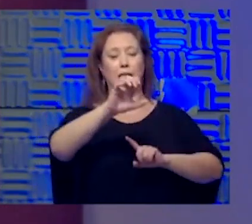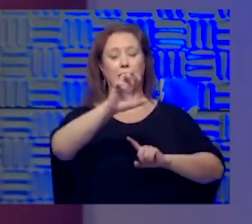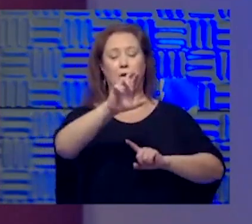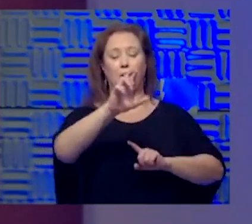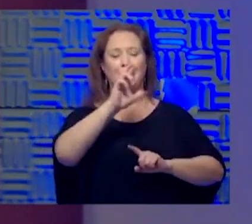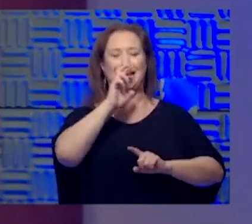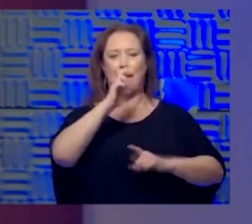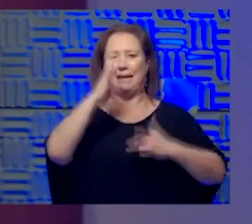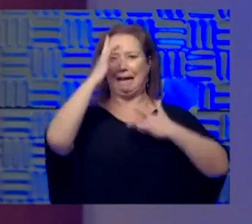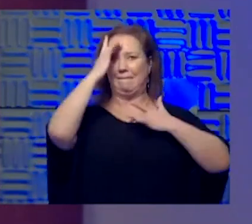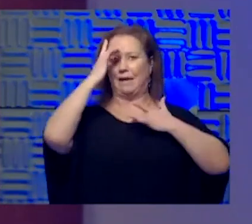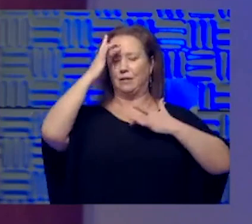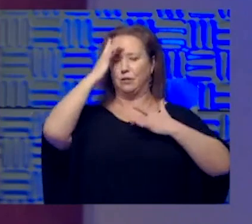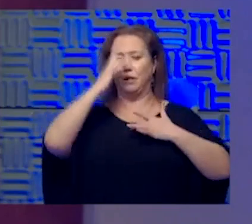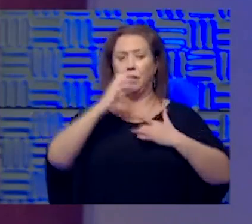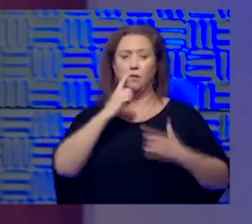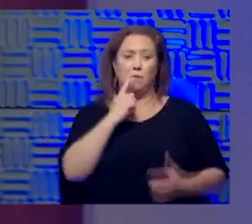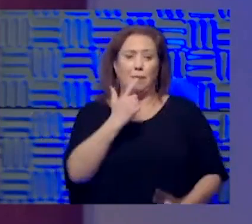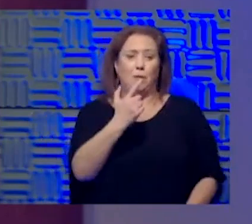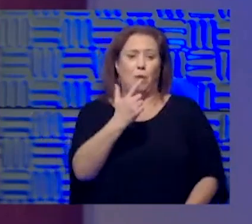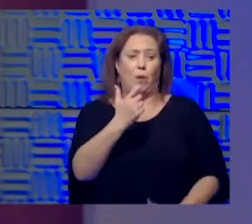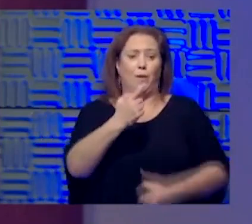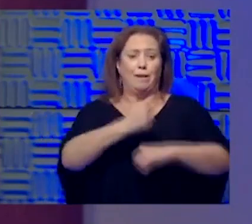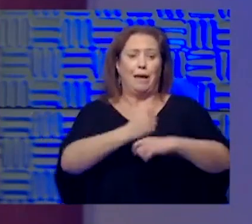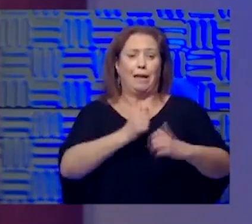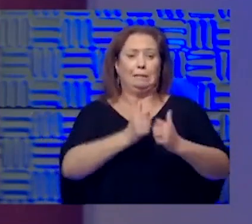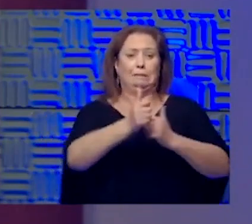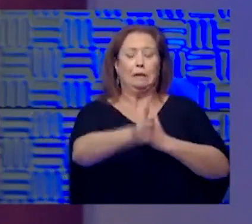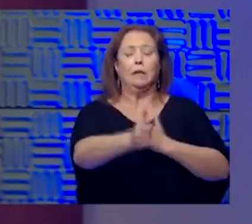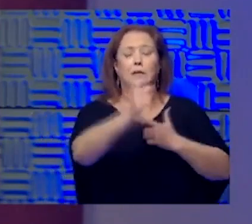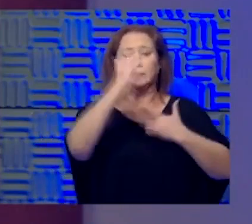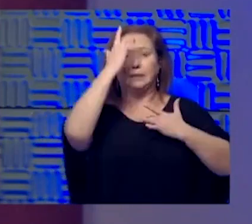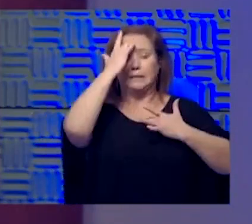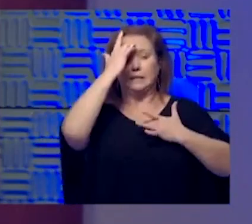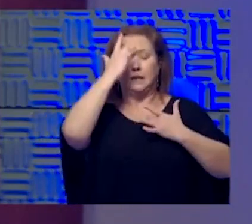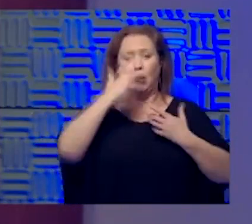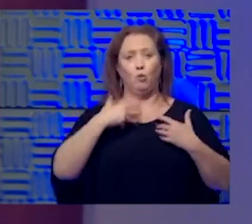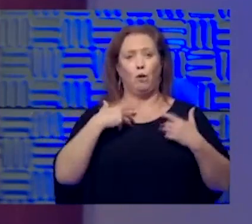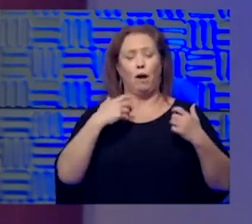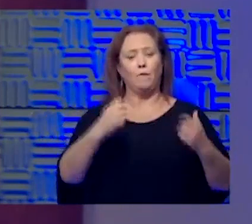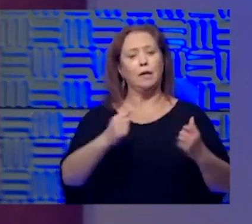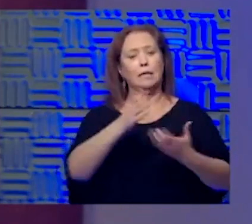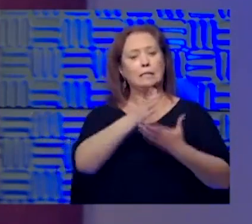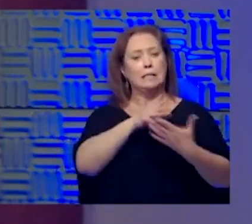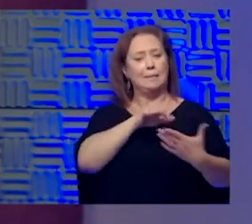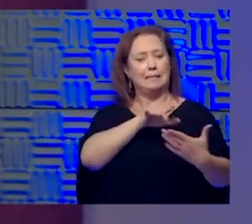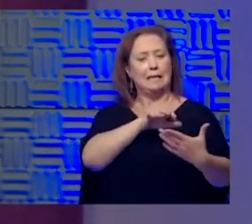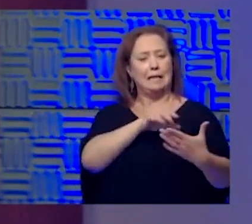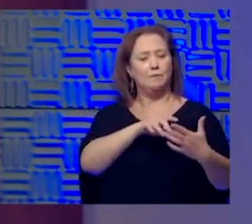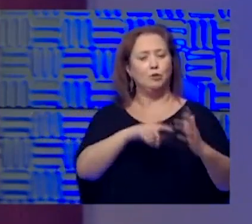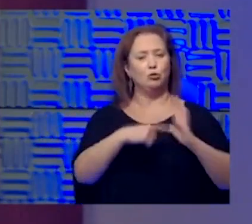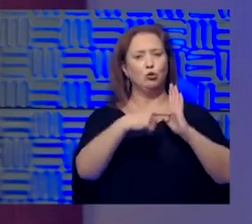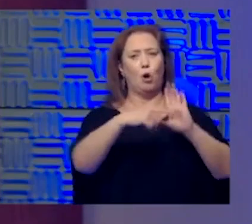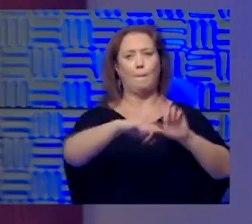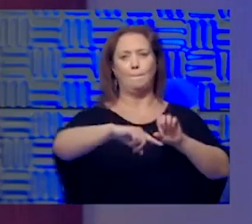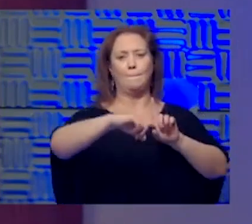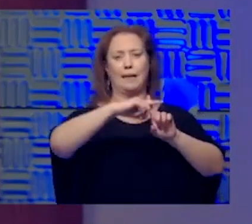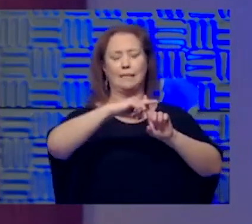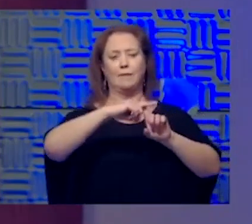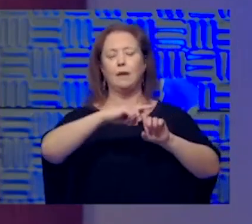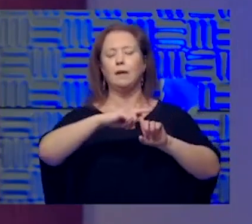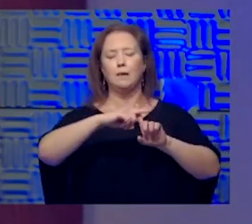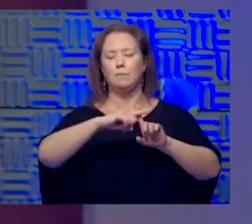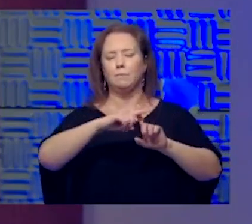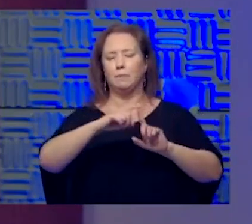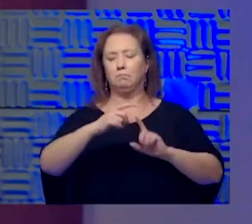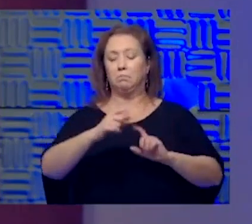infectious. So you might be 21 days out from recovering, and in some of the studies you're still testing positive, but you're probably not going to infect